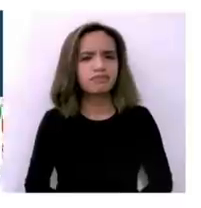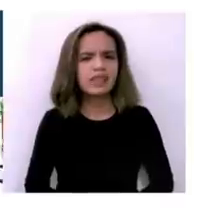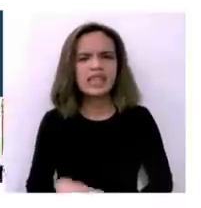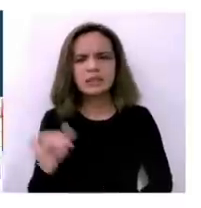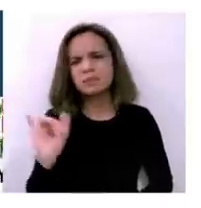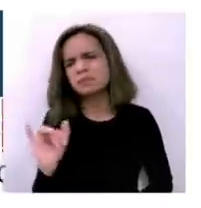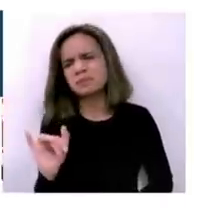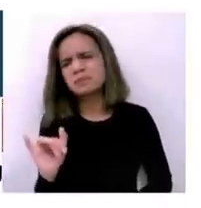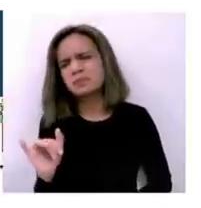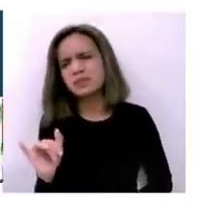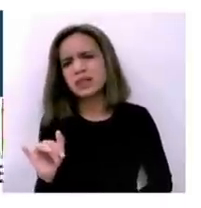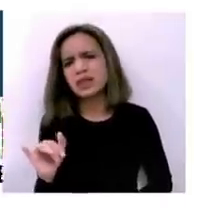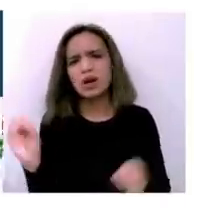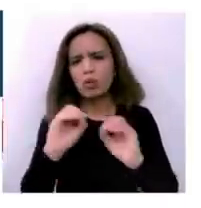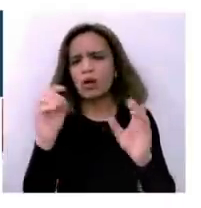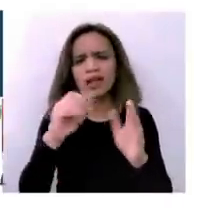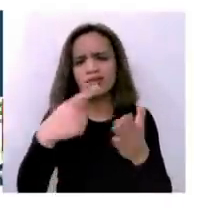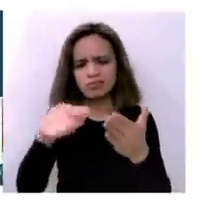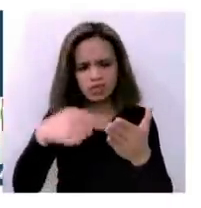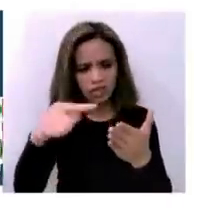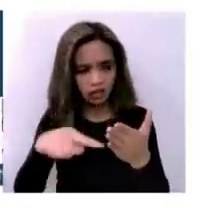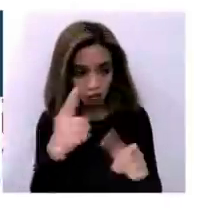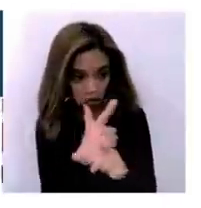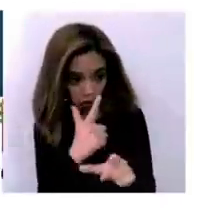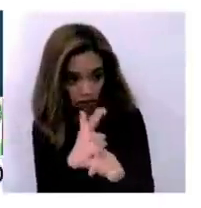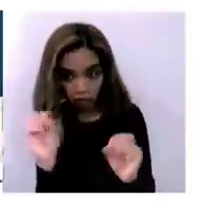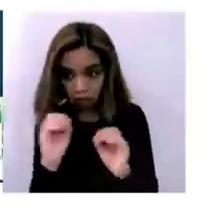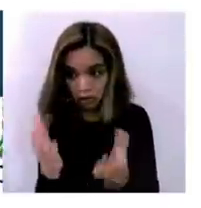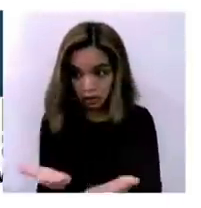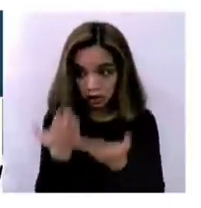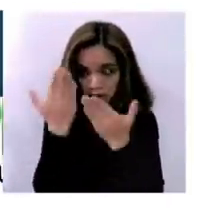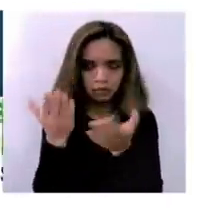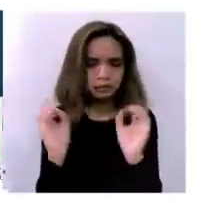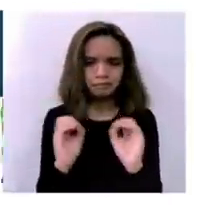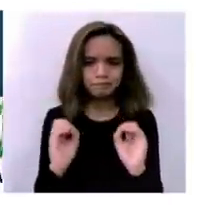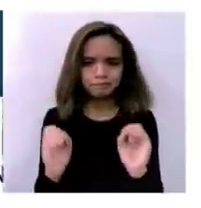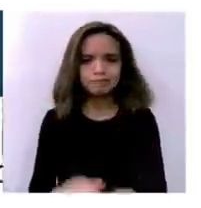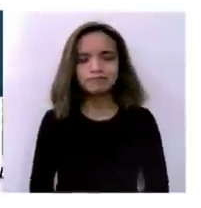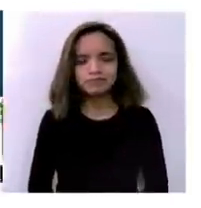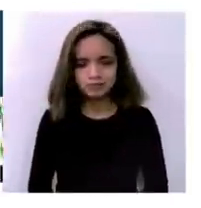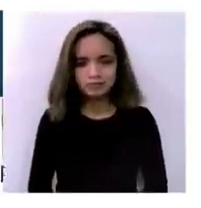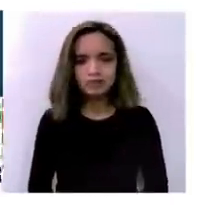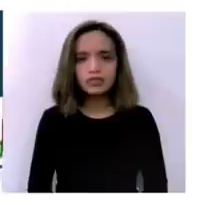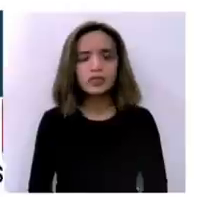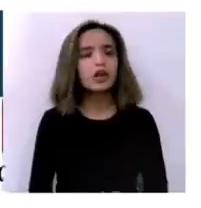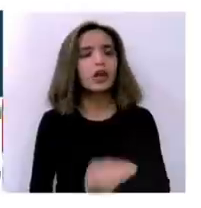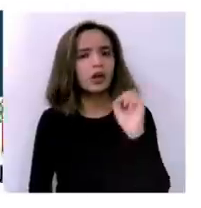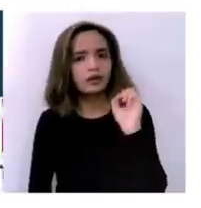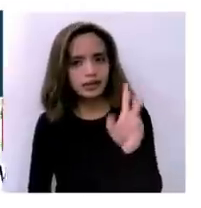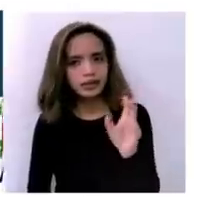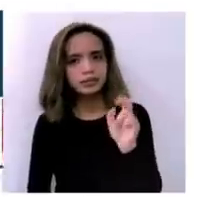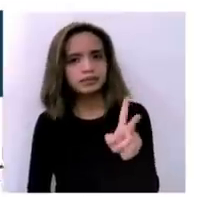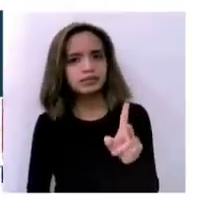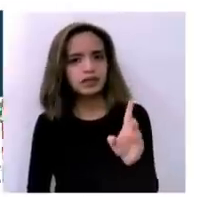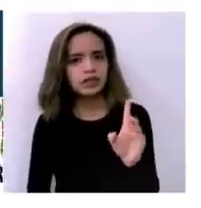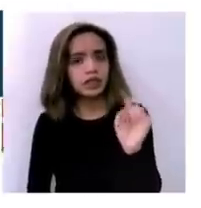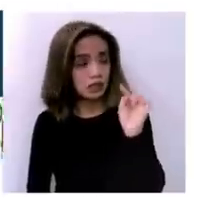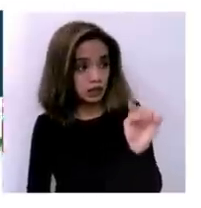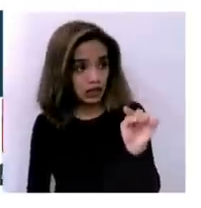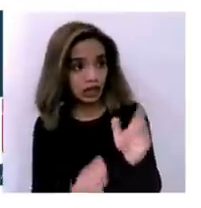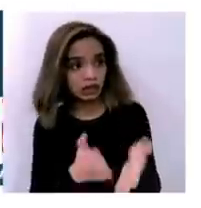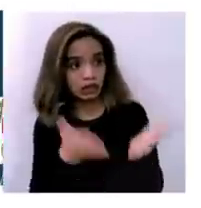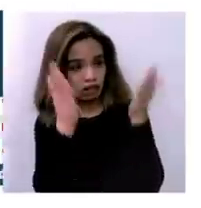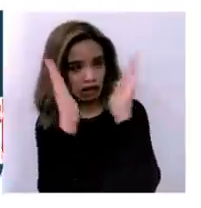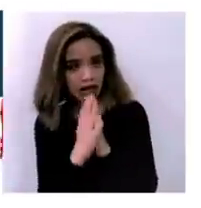a casual, no loyalty checks, and no endorsements. But then at one point during the dinner, he did ask for your